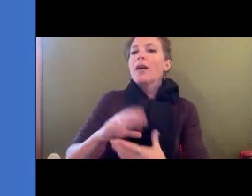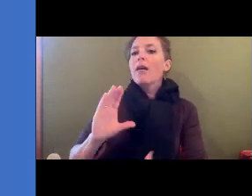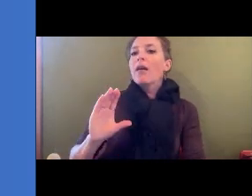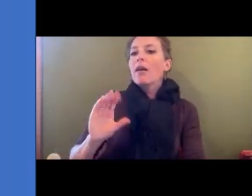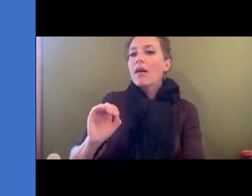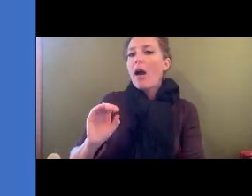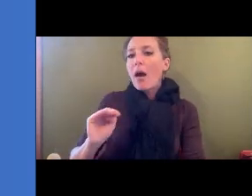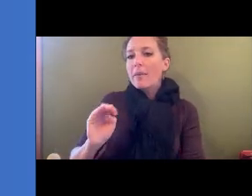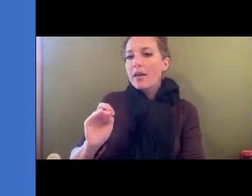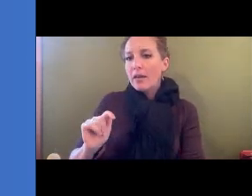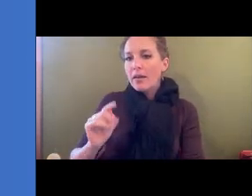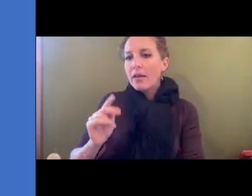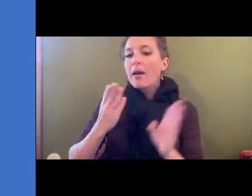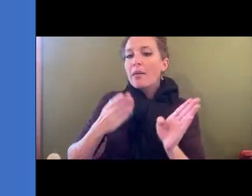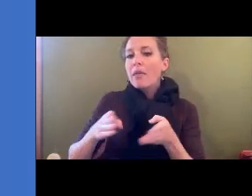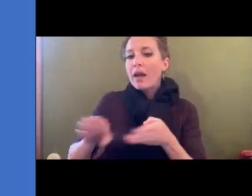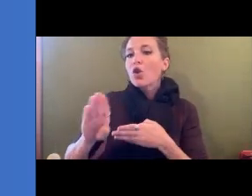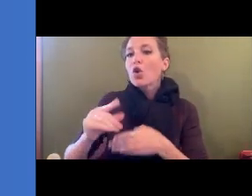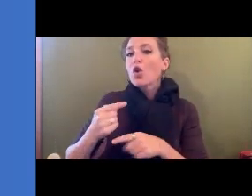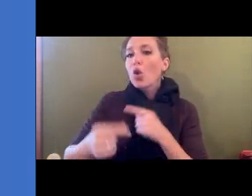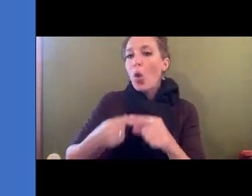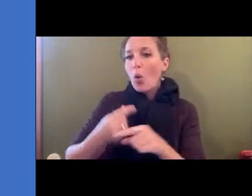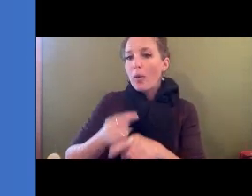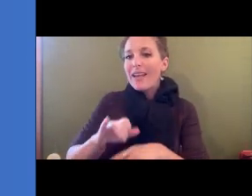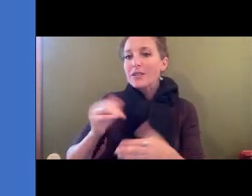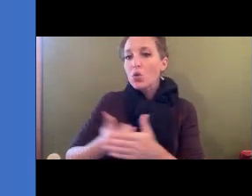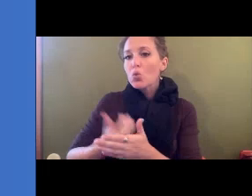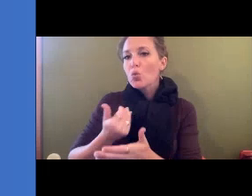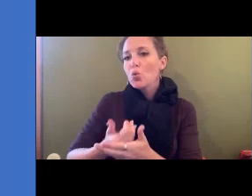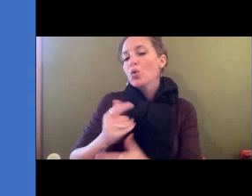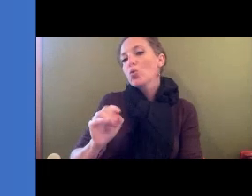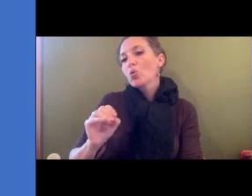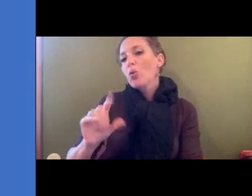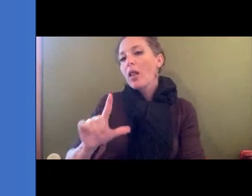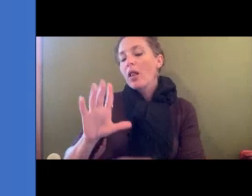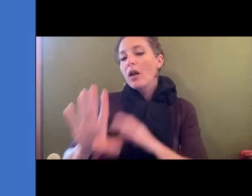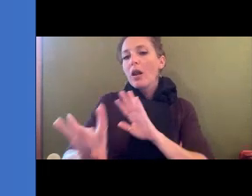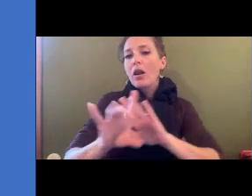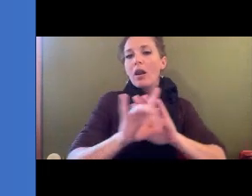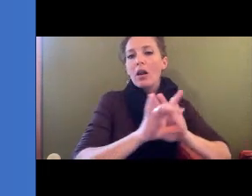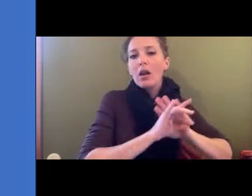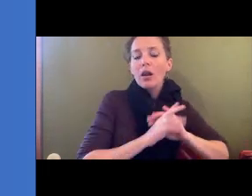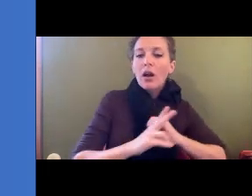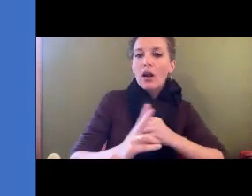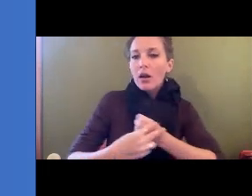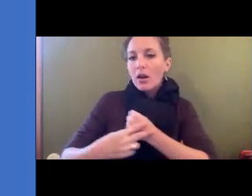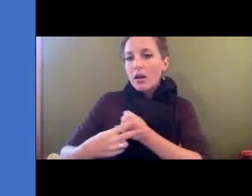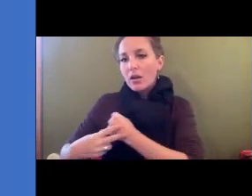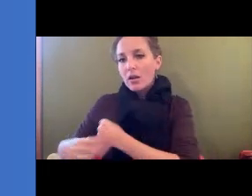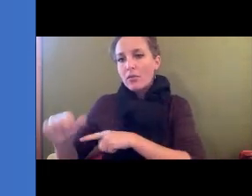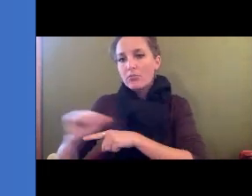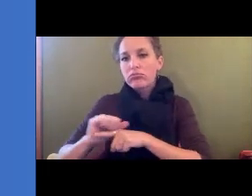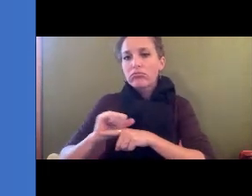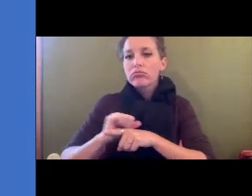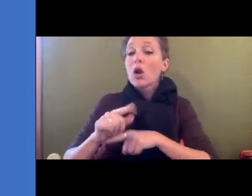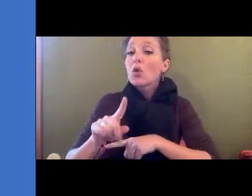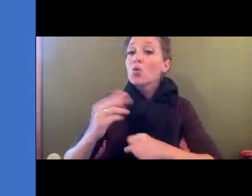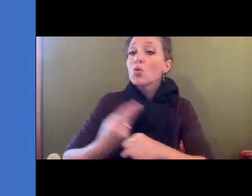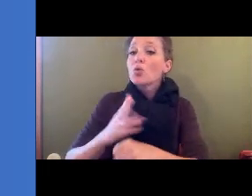tool that allows you to select conservation practices that you're using on your land now,